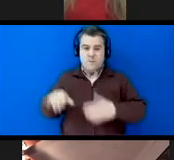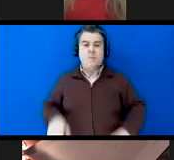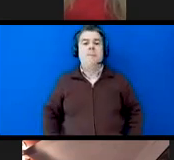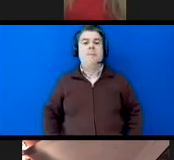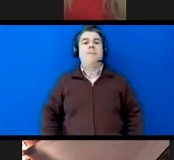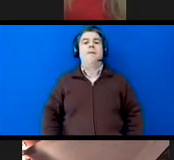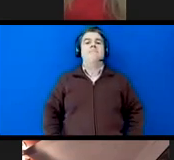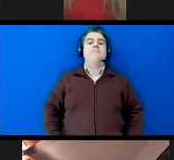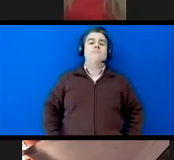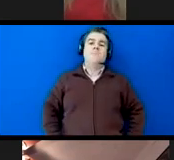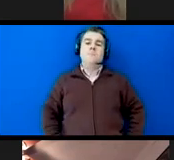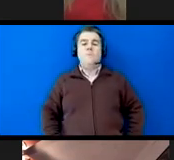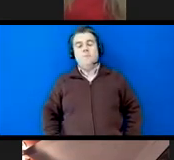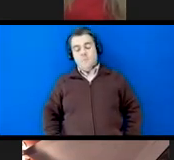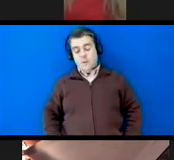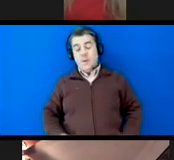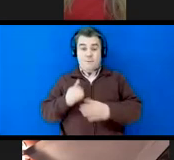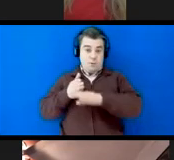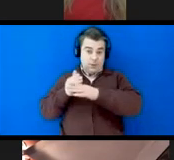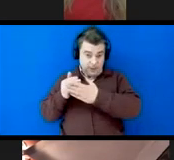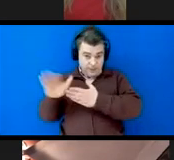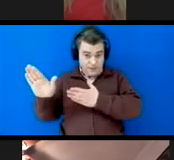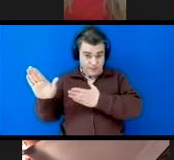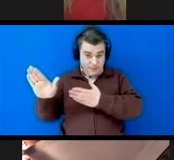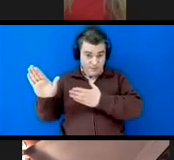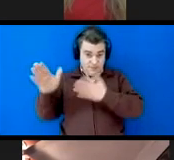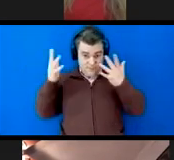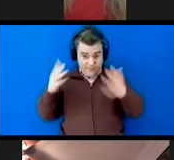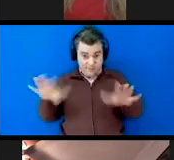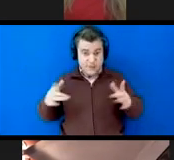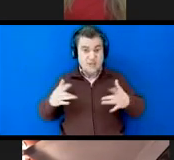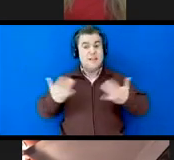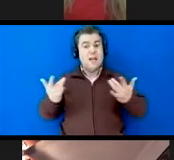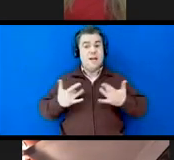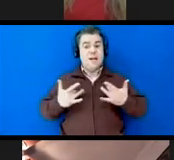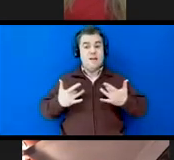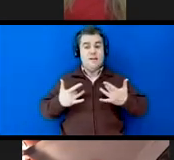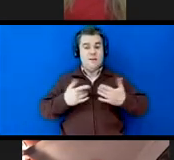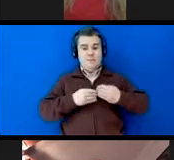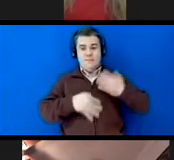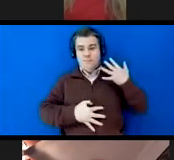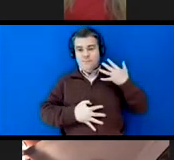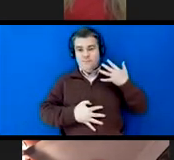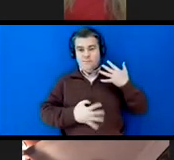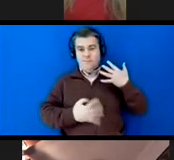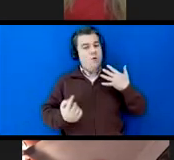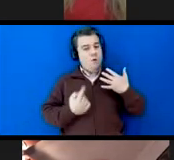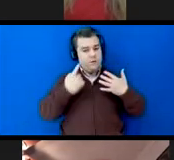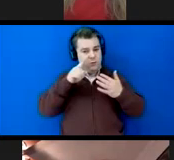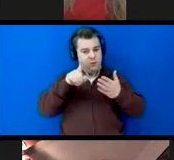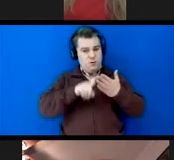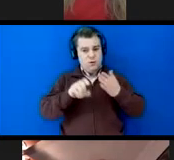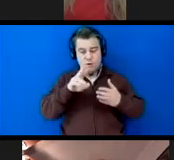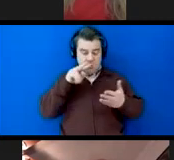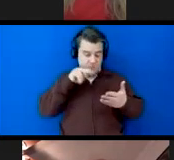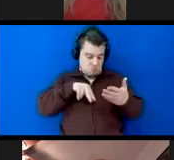what happens is once you have sent it, the status of your sample will be right here always, so you check out, you'll be